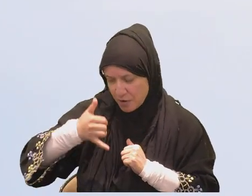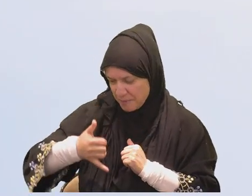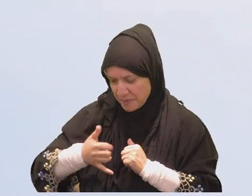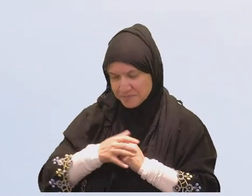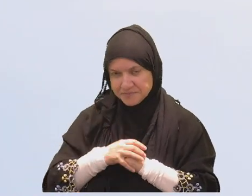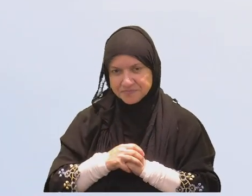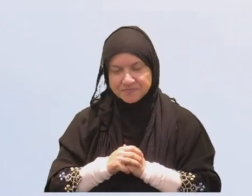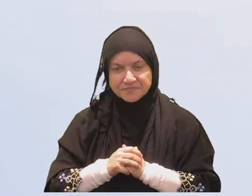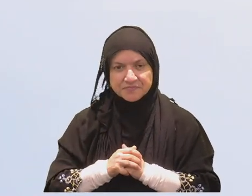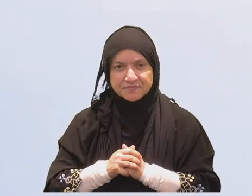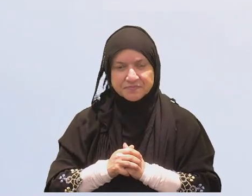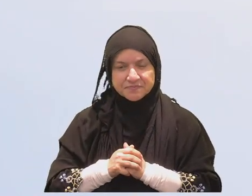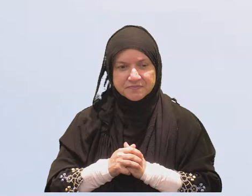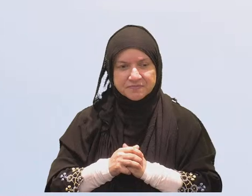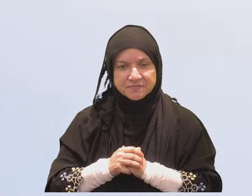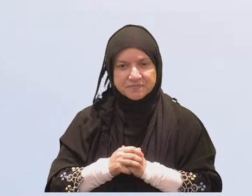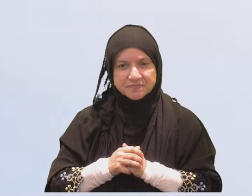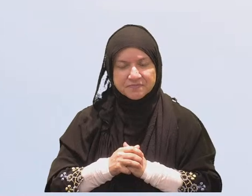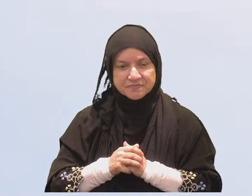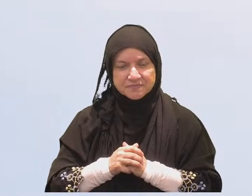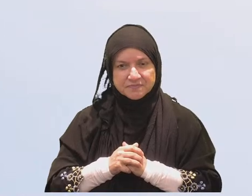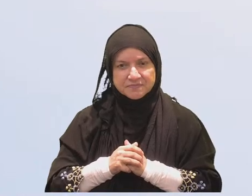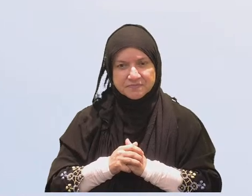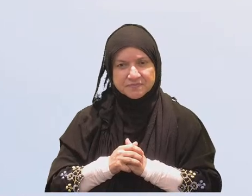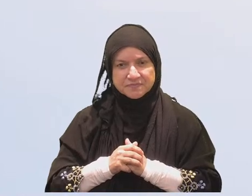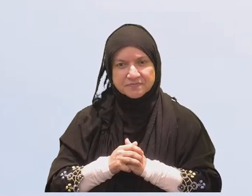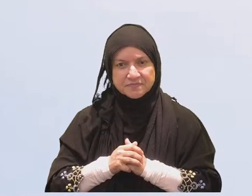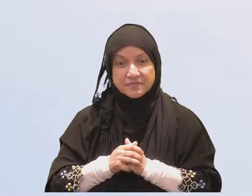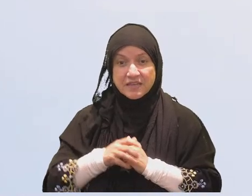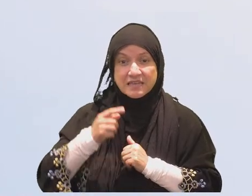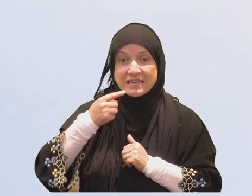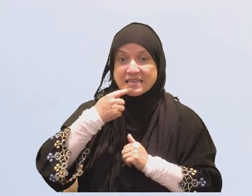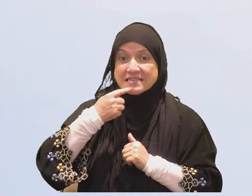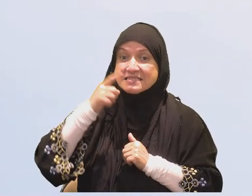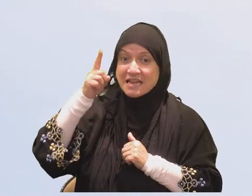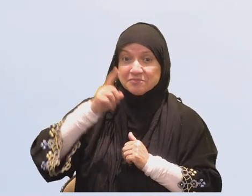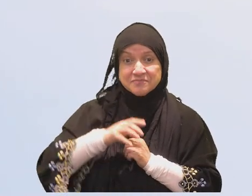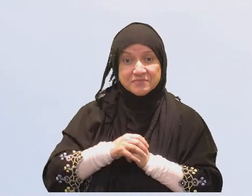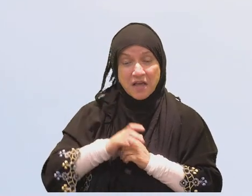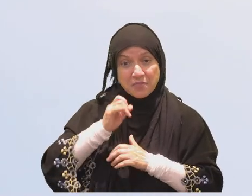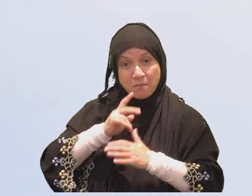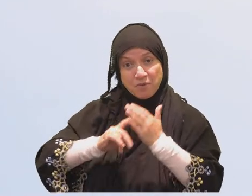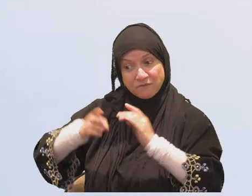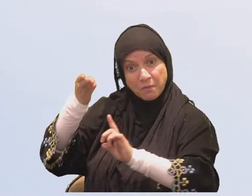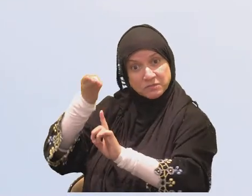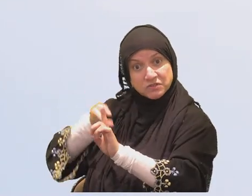sirajan munira. O Prophet, we've sent you as a witness.